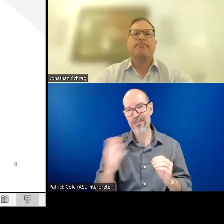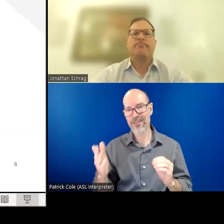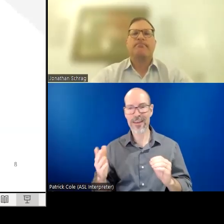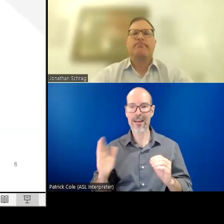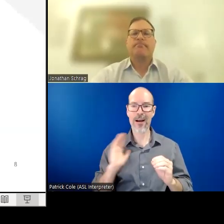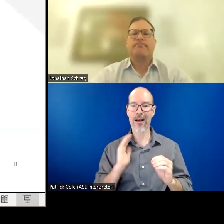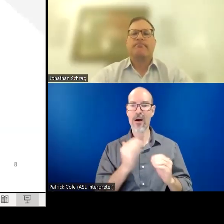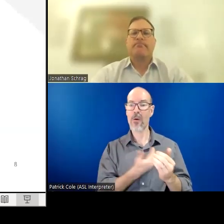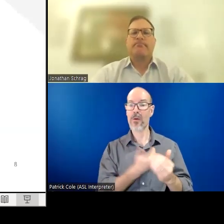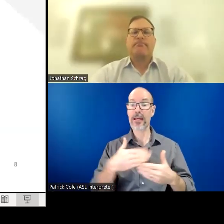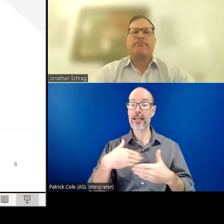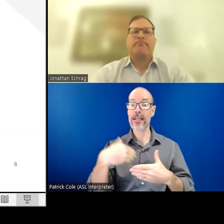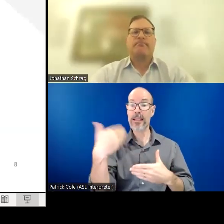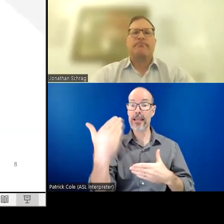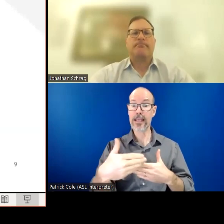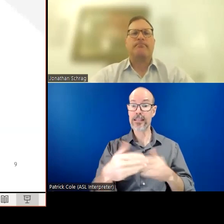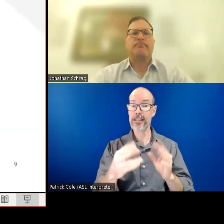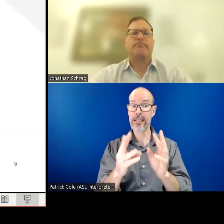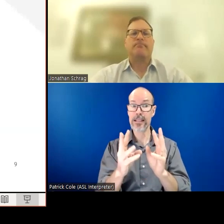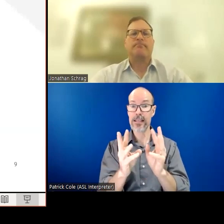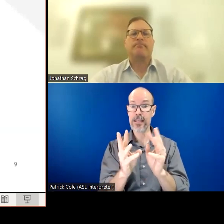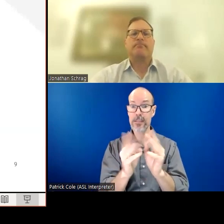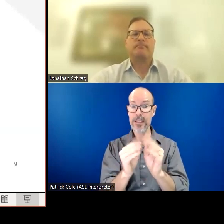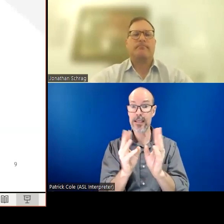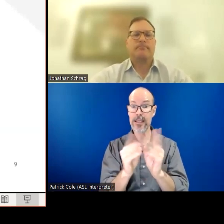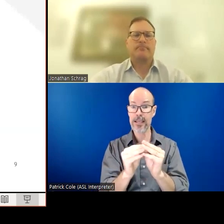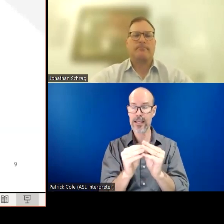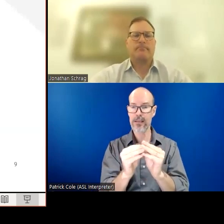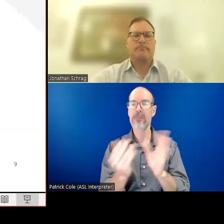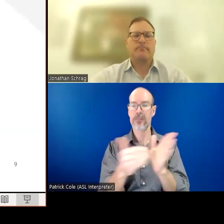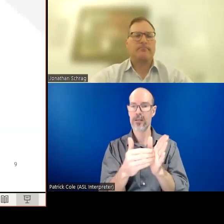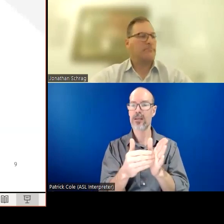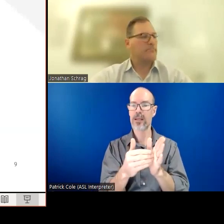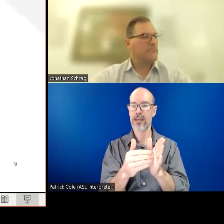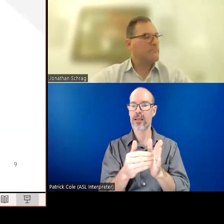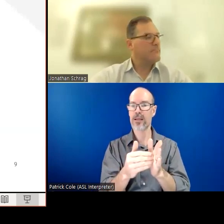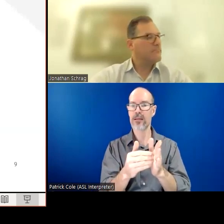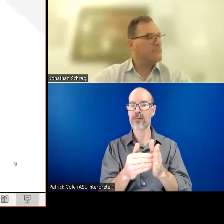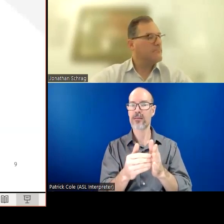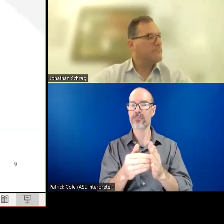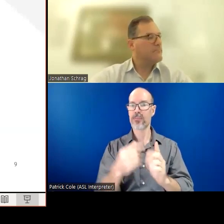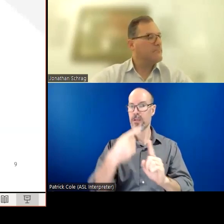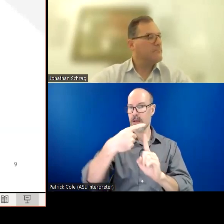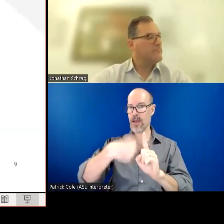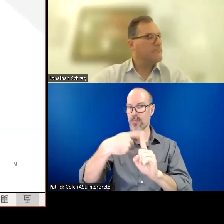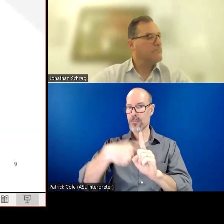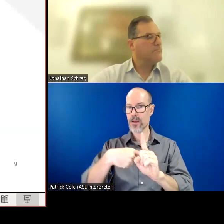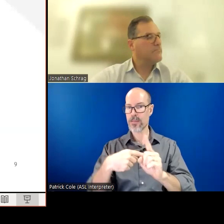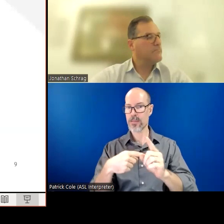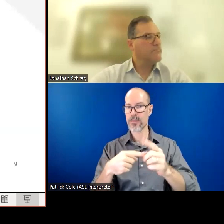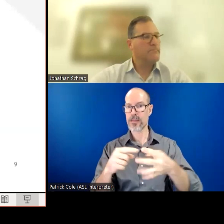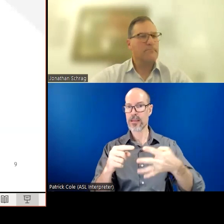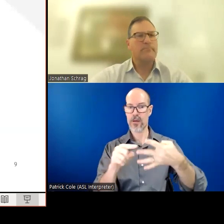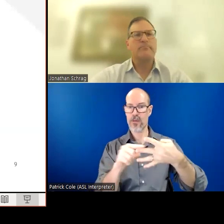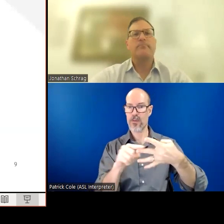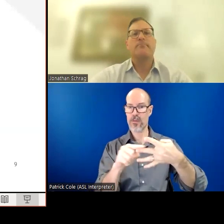our next meeting is again on the second Thursday of the month in